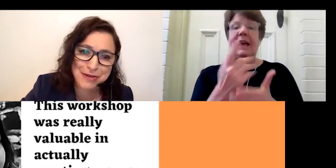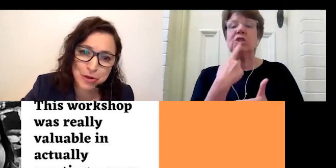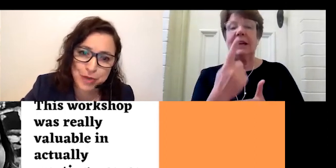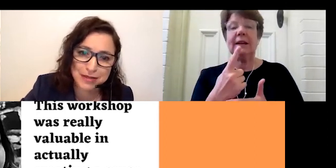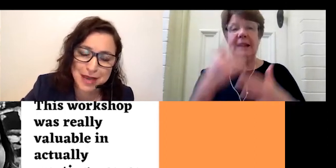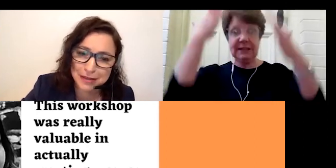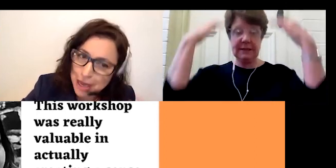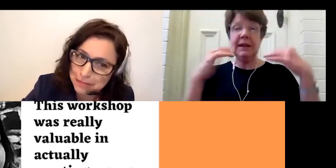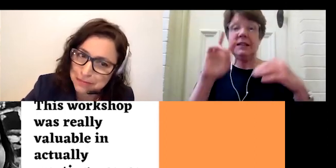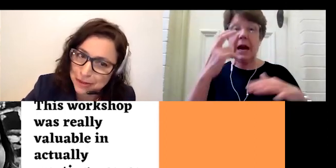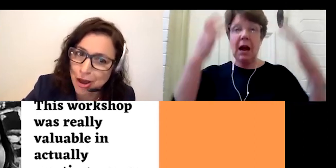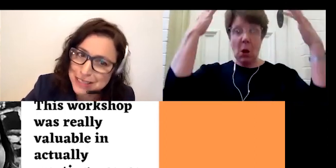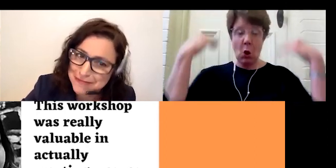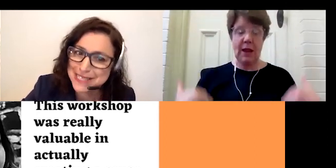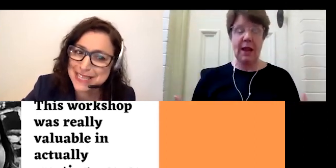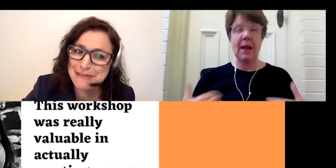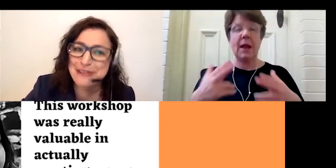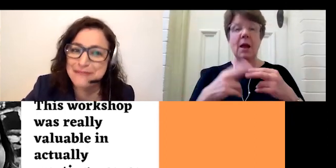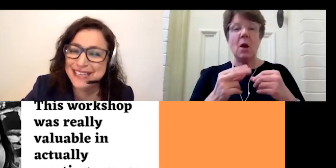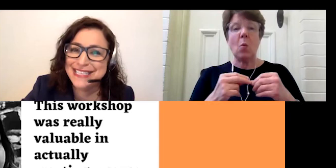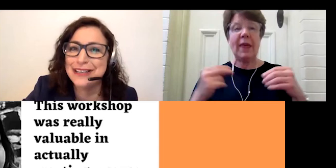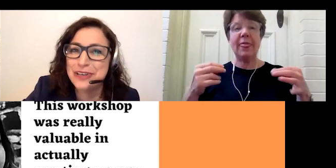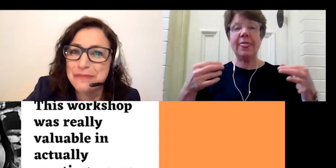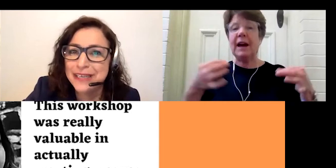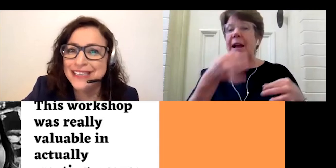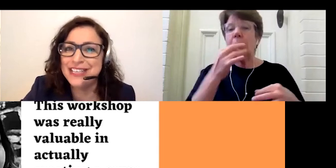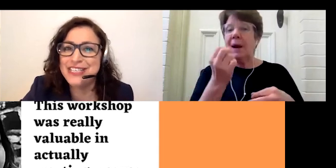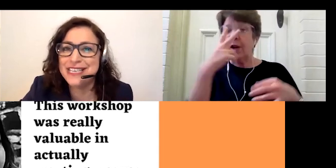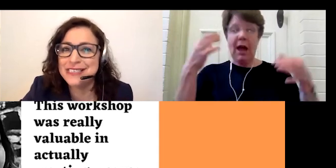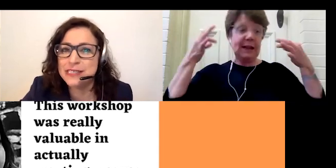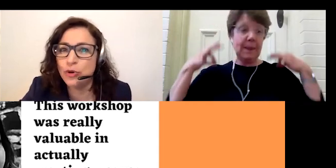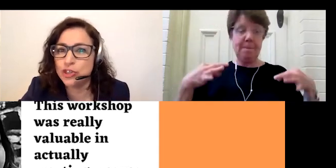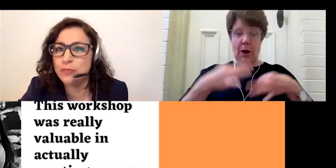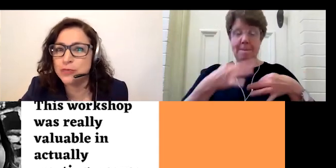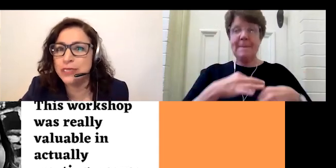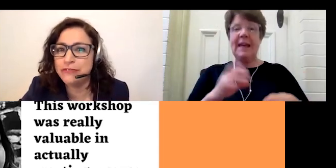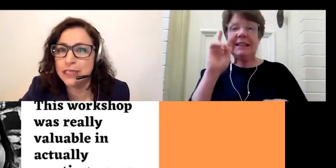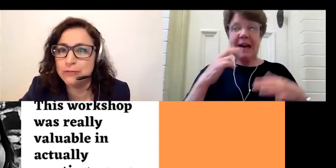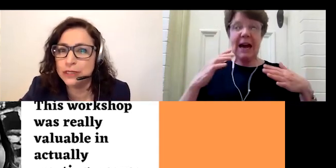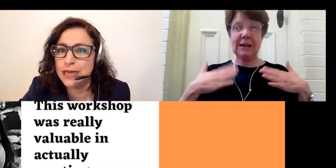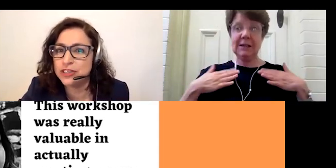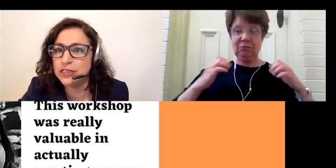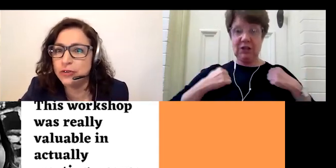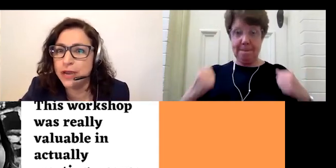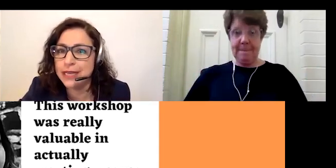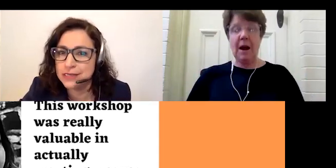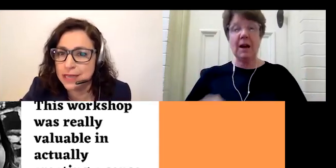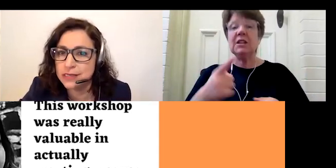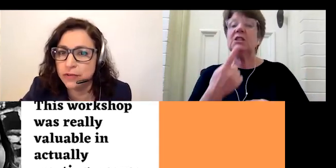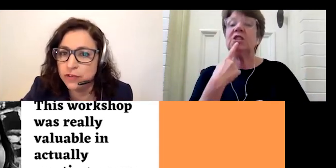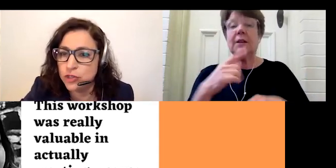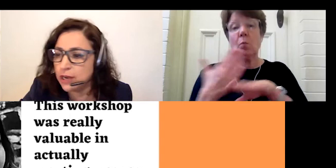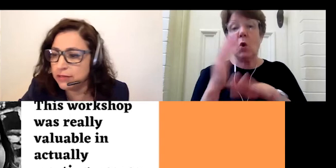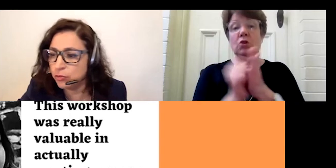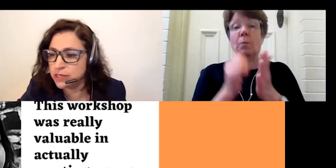hair with light bits at the bottom and a dark top. And she says this workshop was really valuable in actually creating a sense